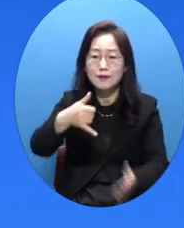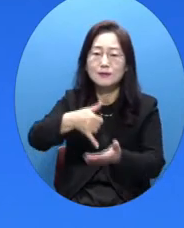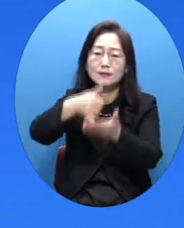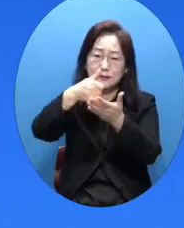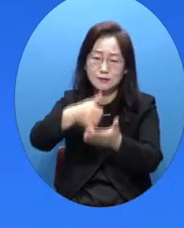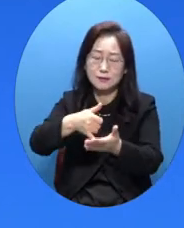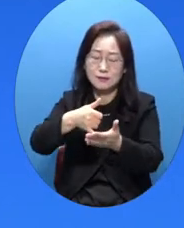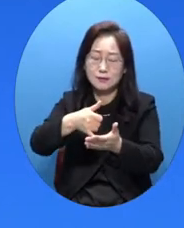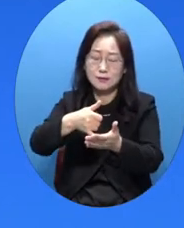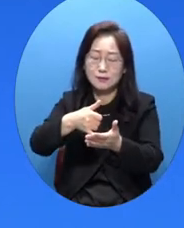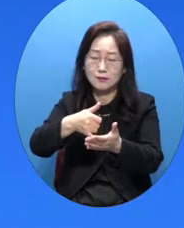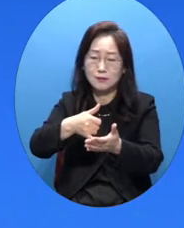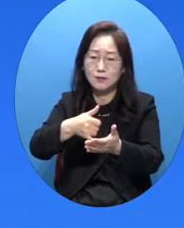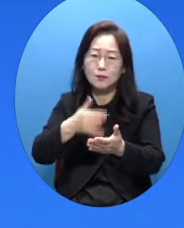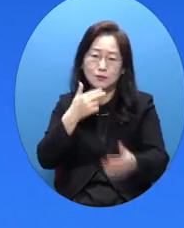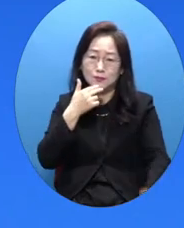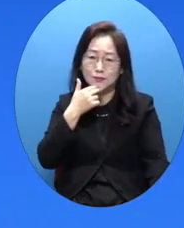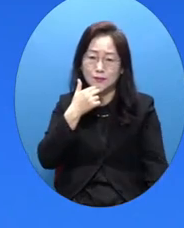slave